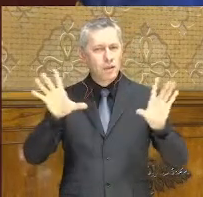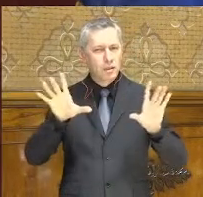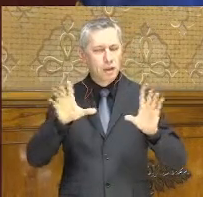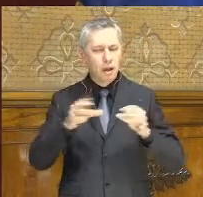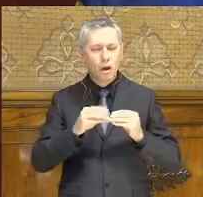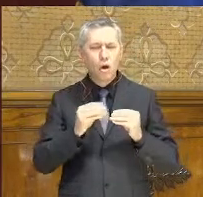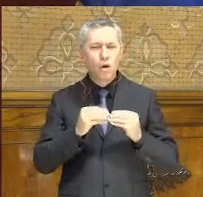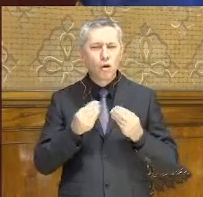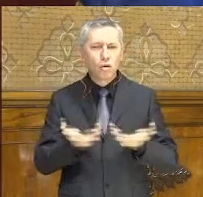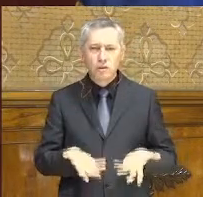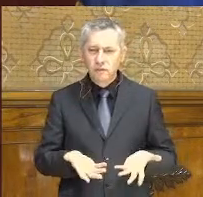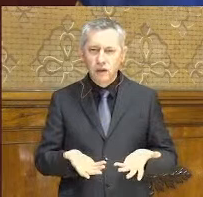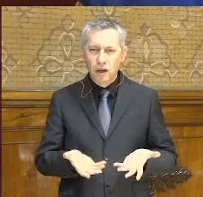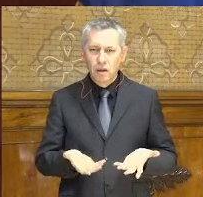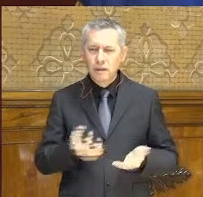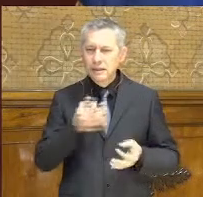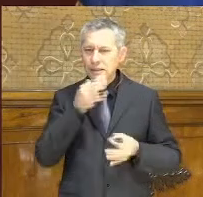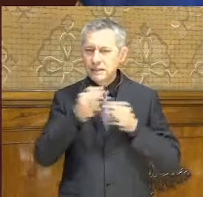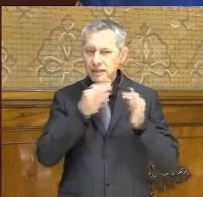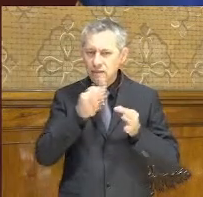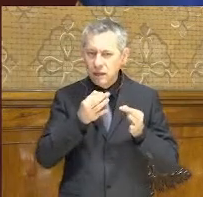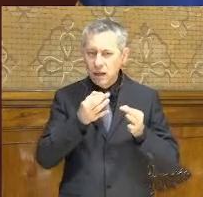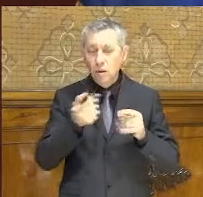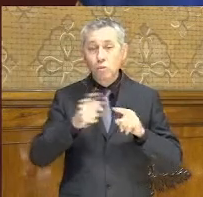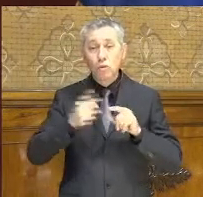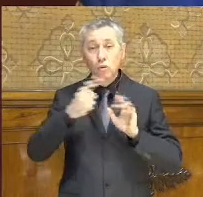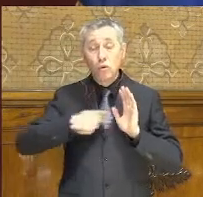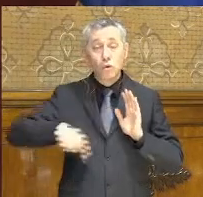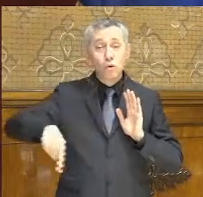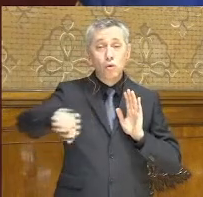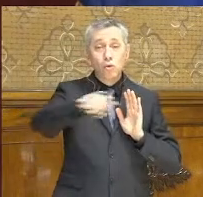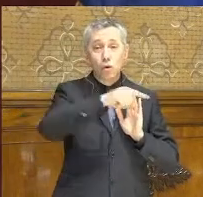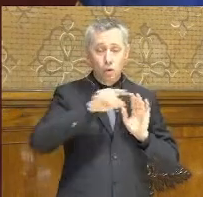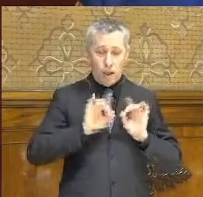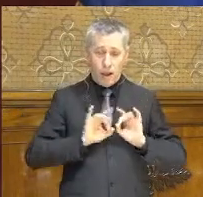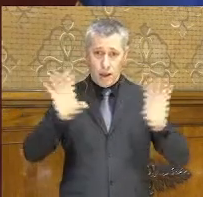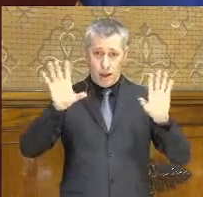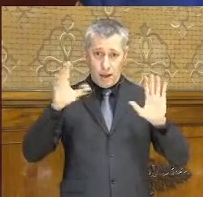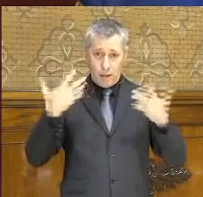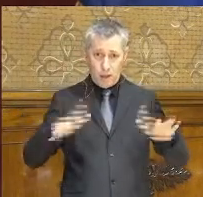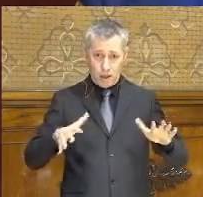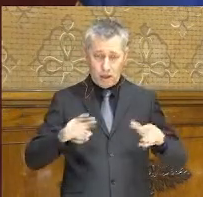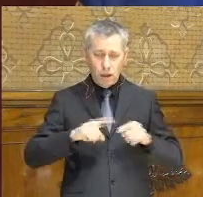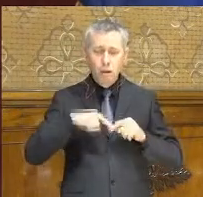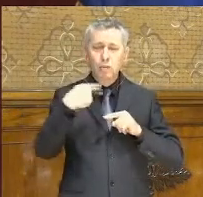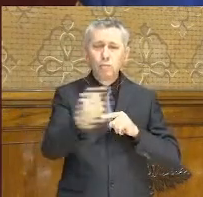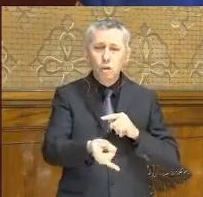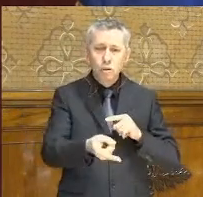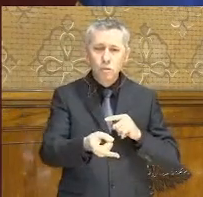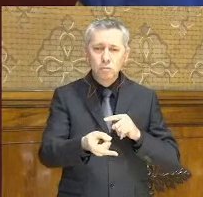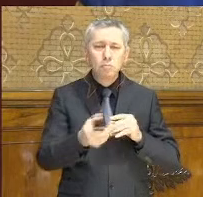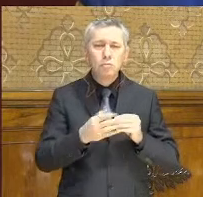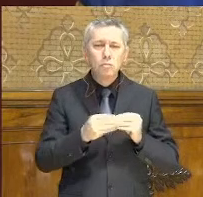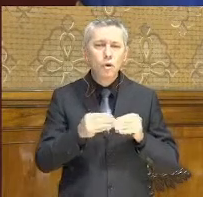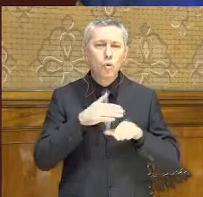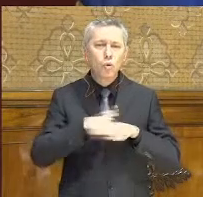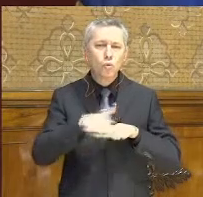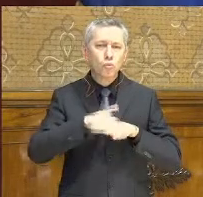and what do we do with freedom? So to move in a way from the strictly